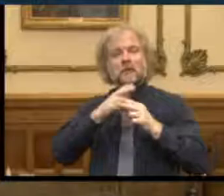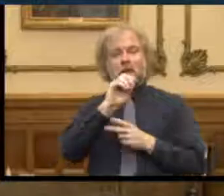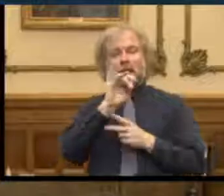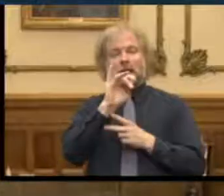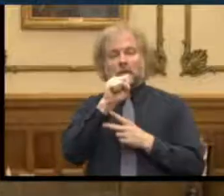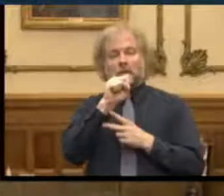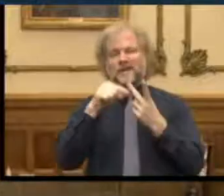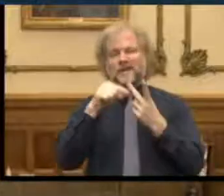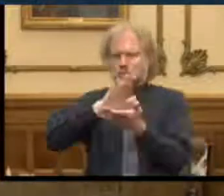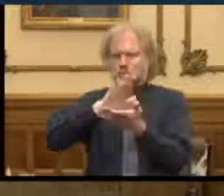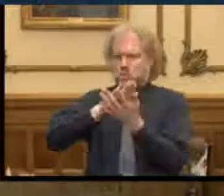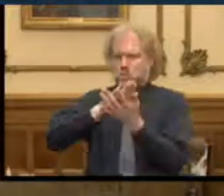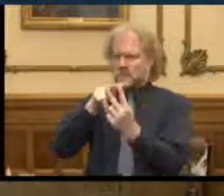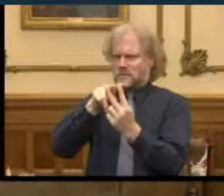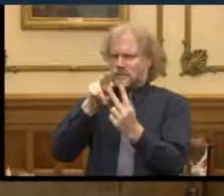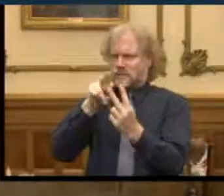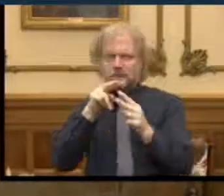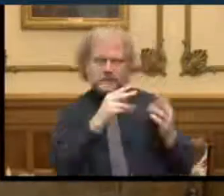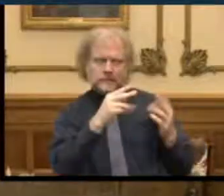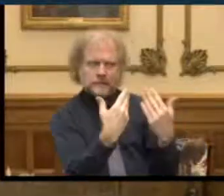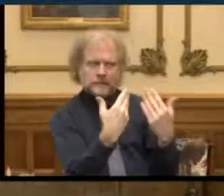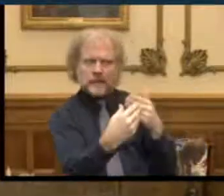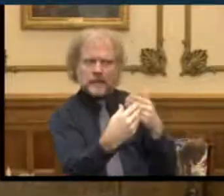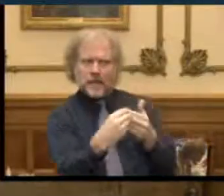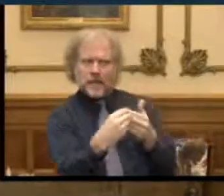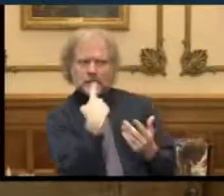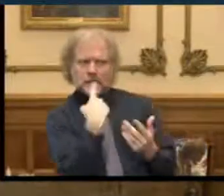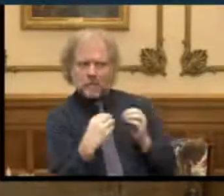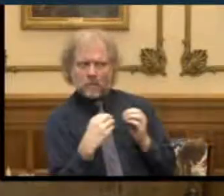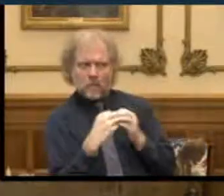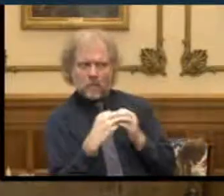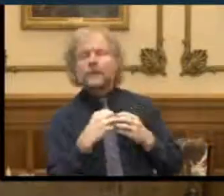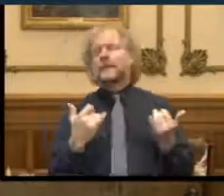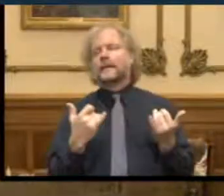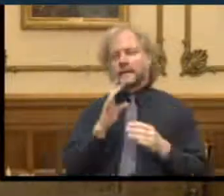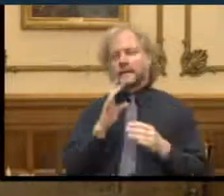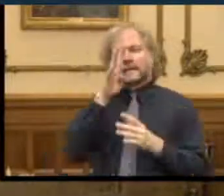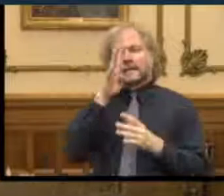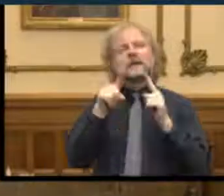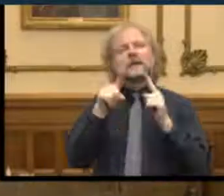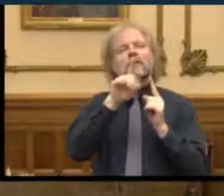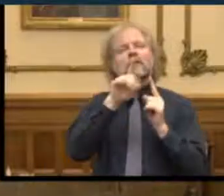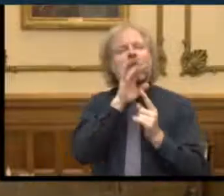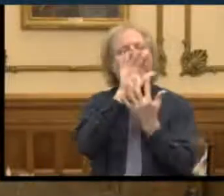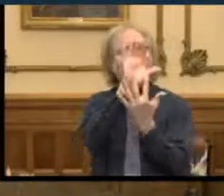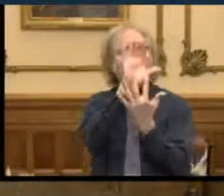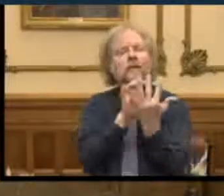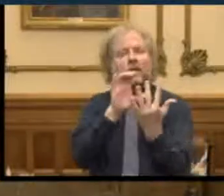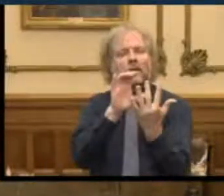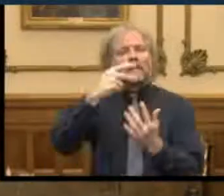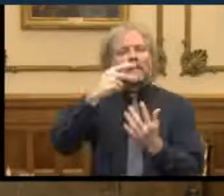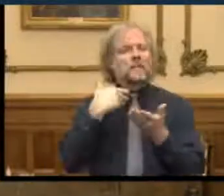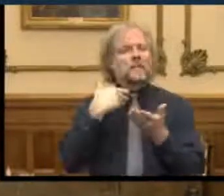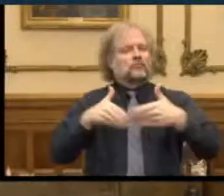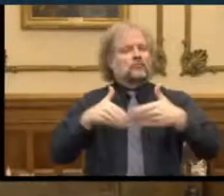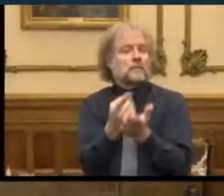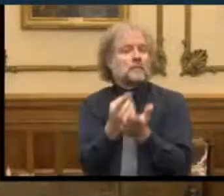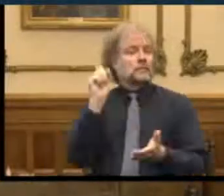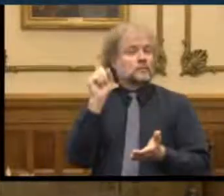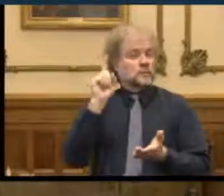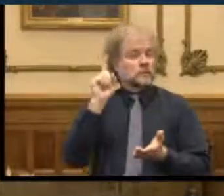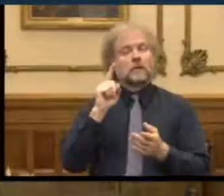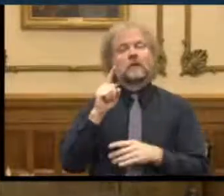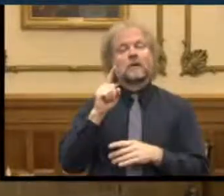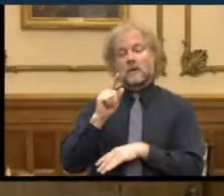especially schools, have been looking for more guidance. That's why we developed the color-coded county maps that I introduced last week.